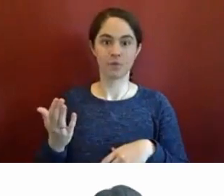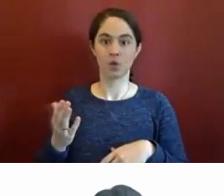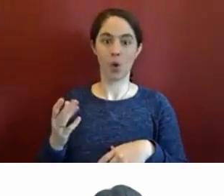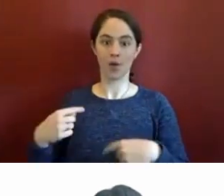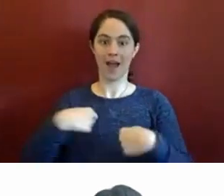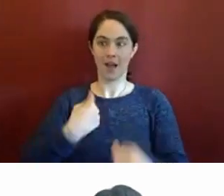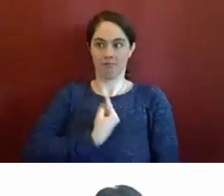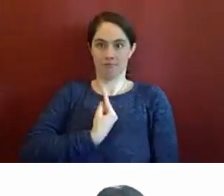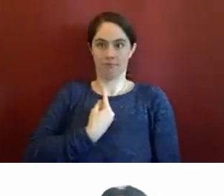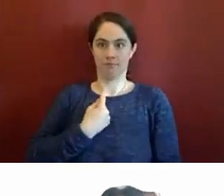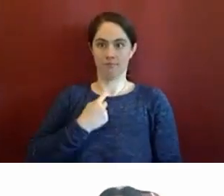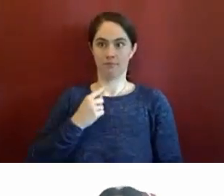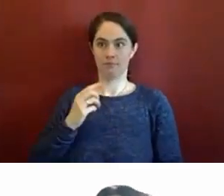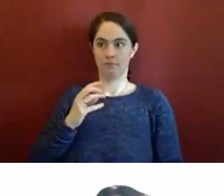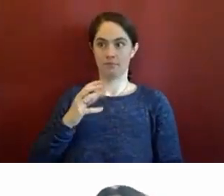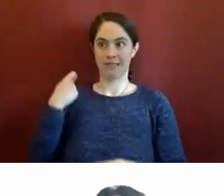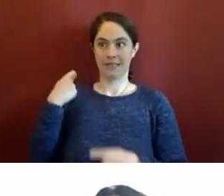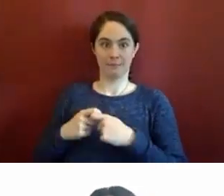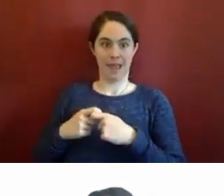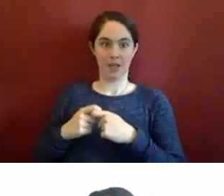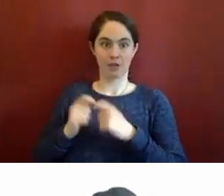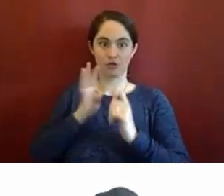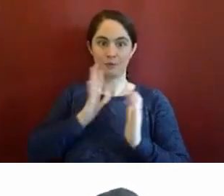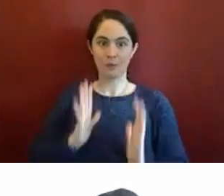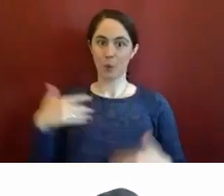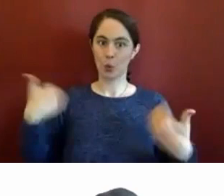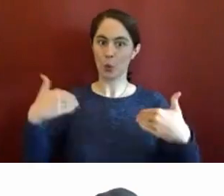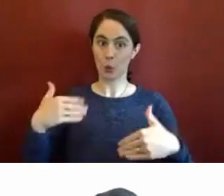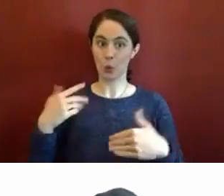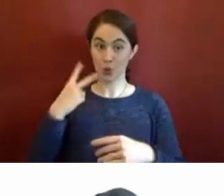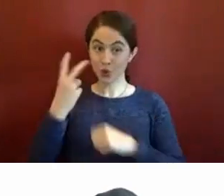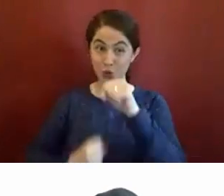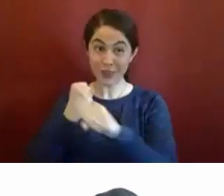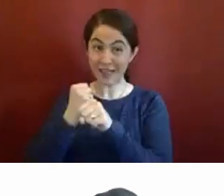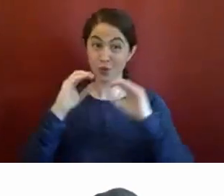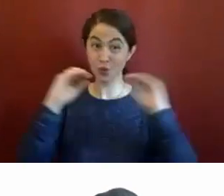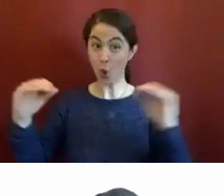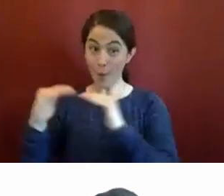And is like 2 years is very frustrating for me for that.